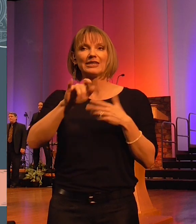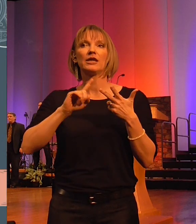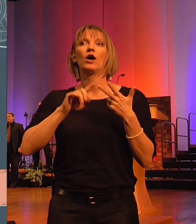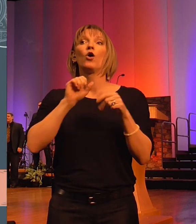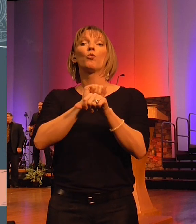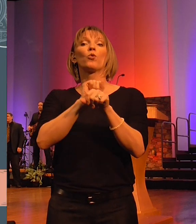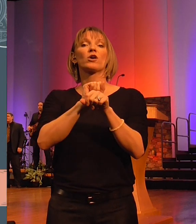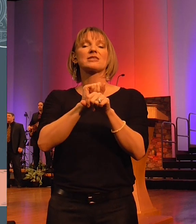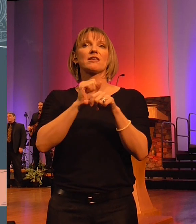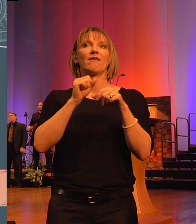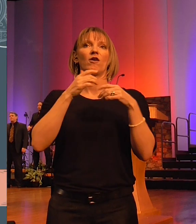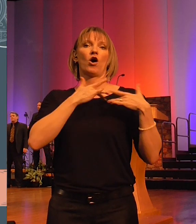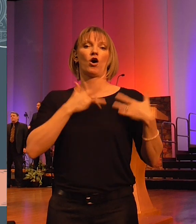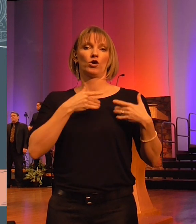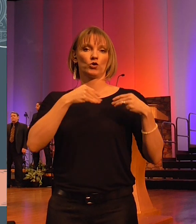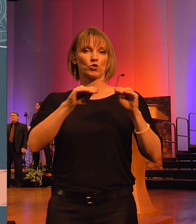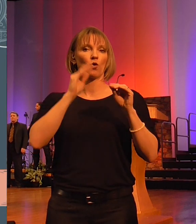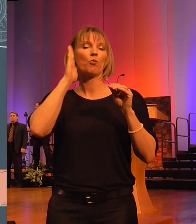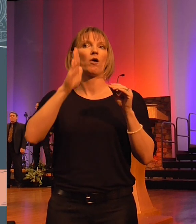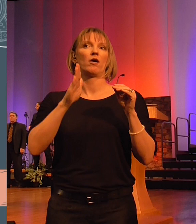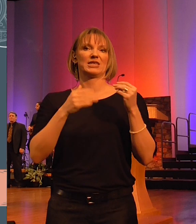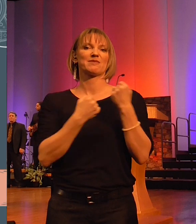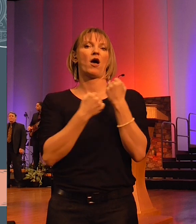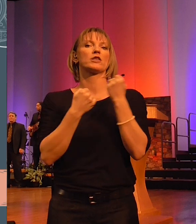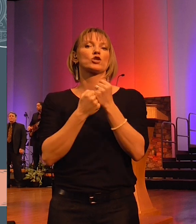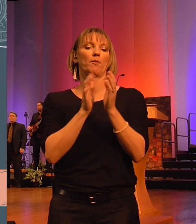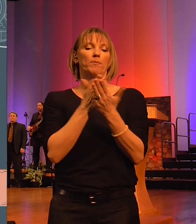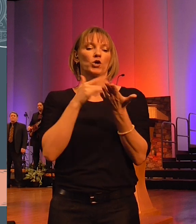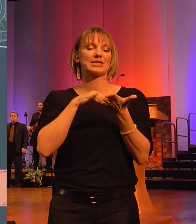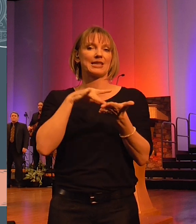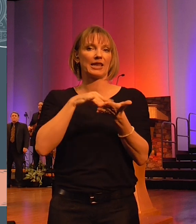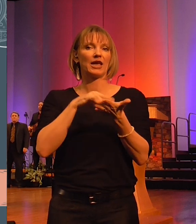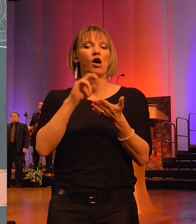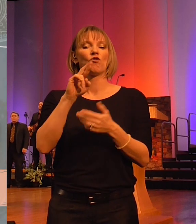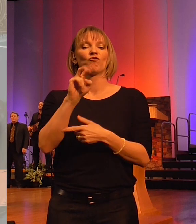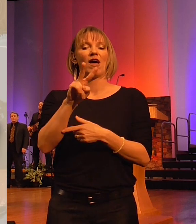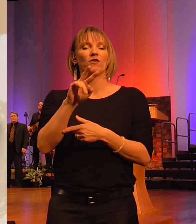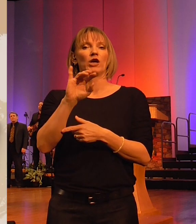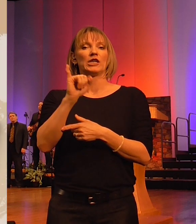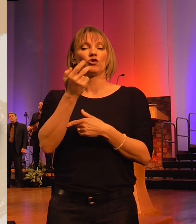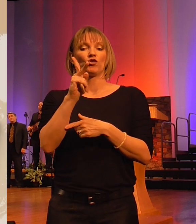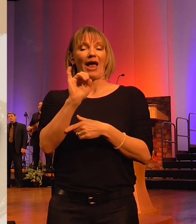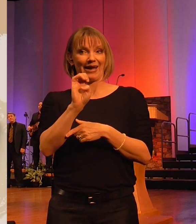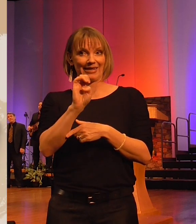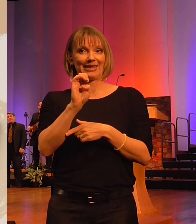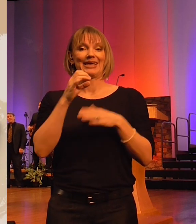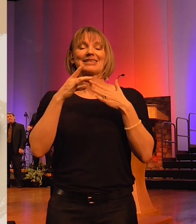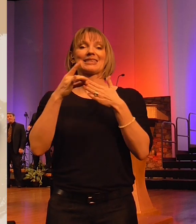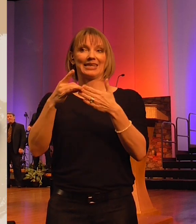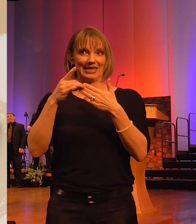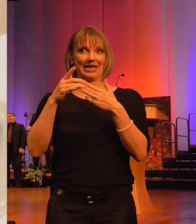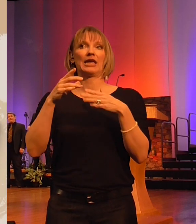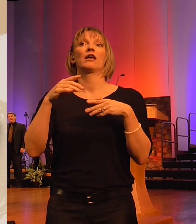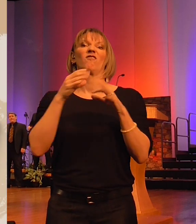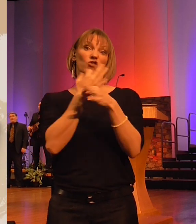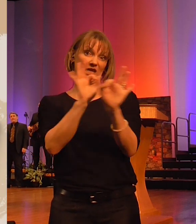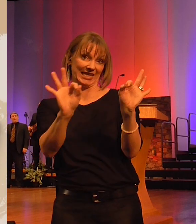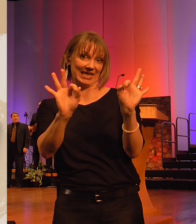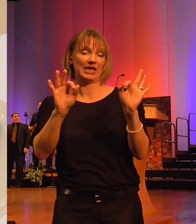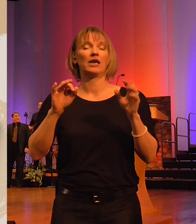Heart store is sponsoring book studies every month. And Reverend Jackie's leading one totally free on Pico Iyer's